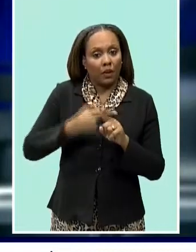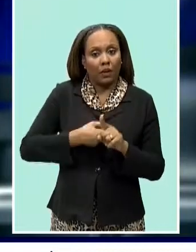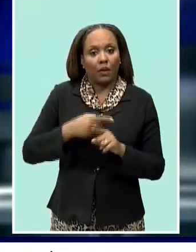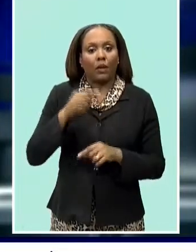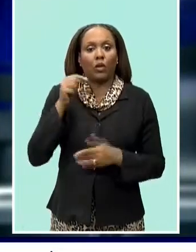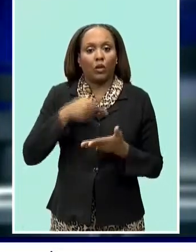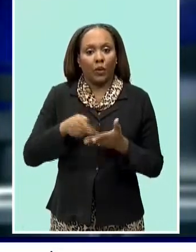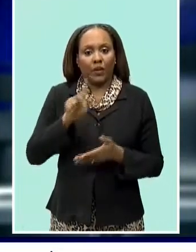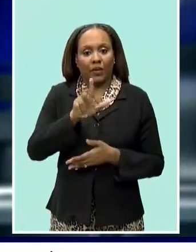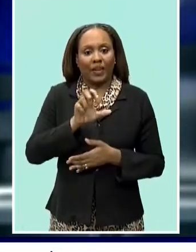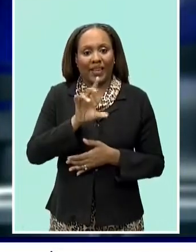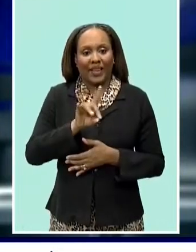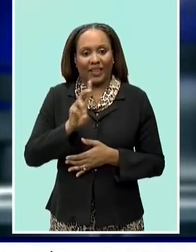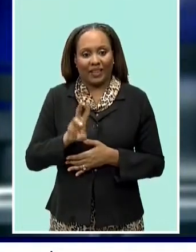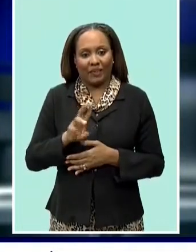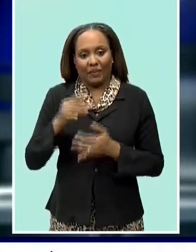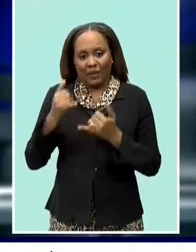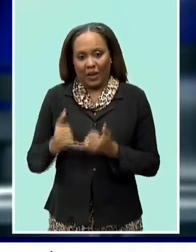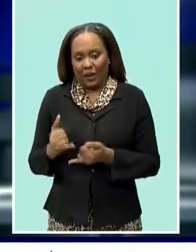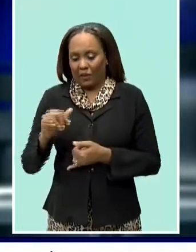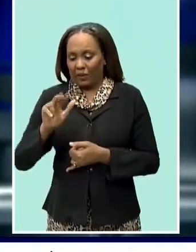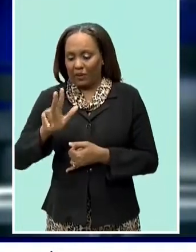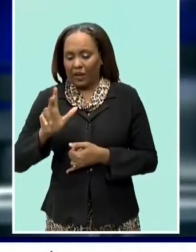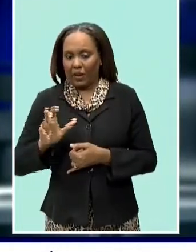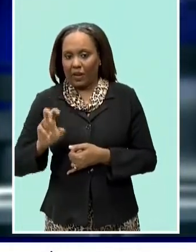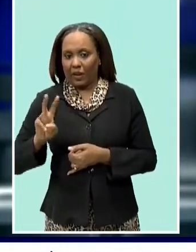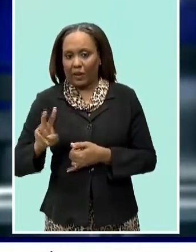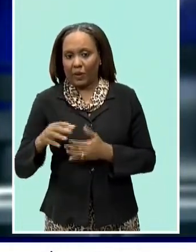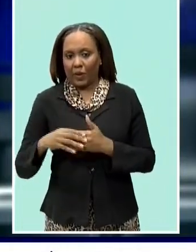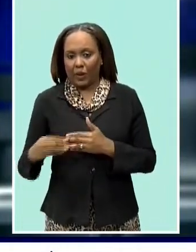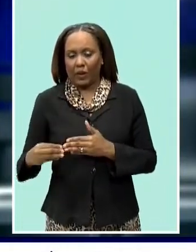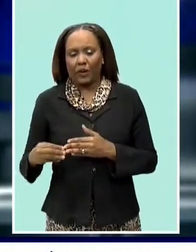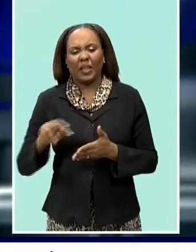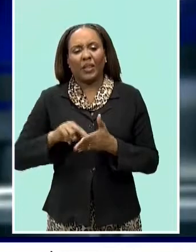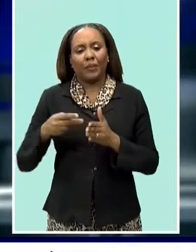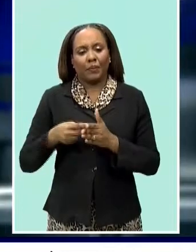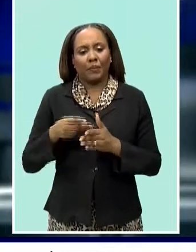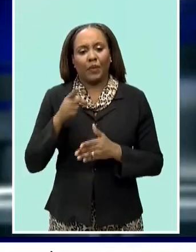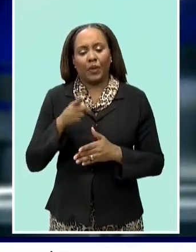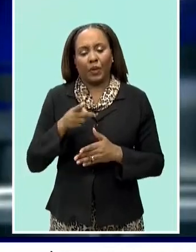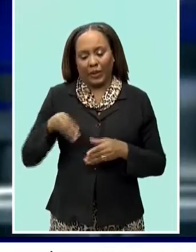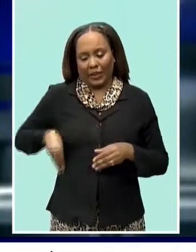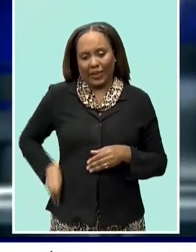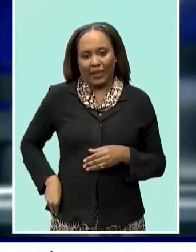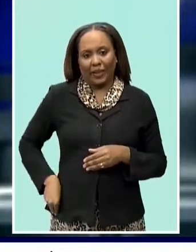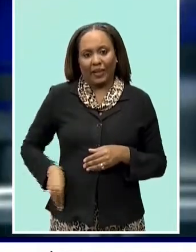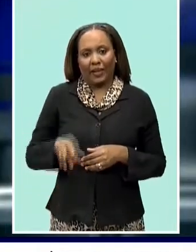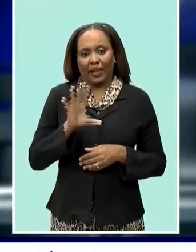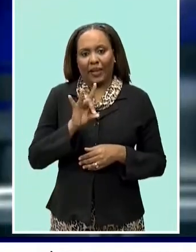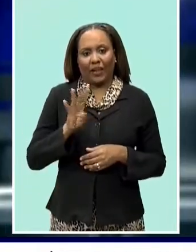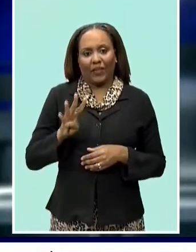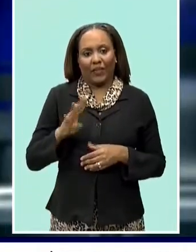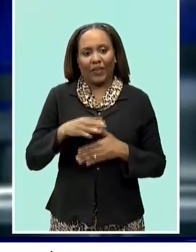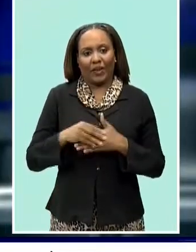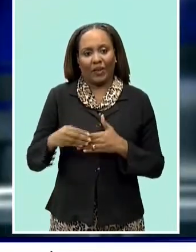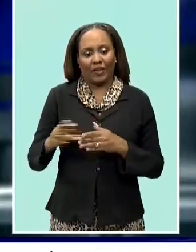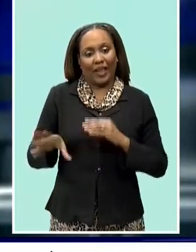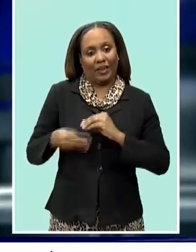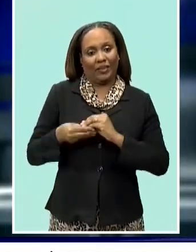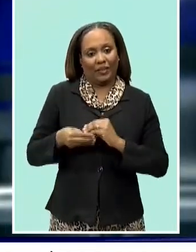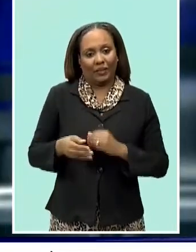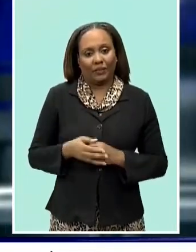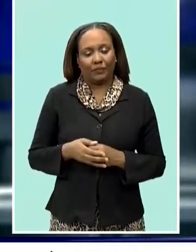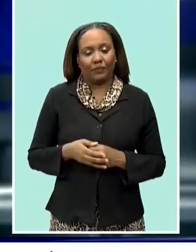reduced to $302 for additional earnings of $84 a month. Again, moving up the scale, those who